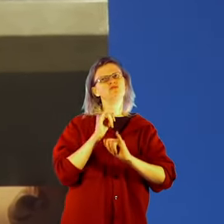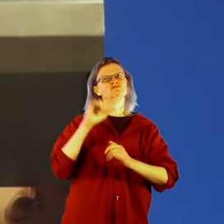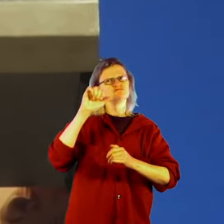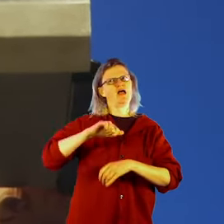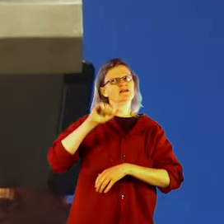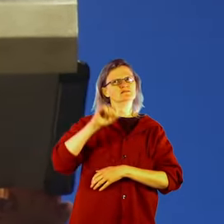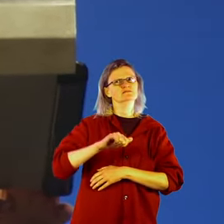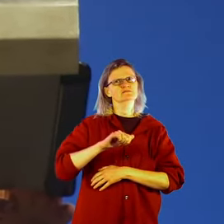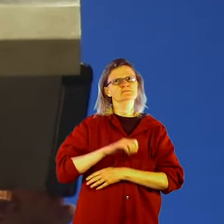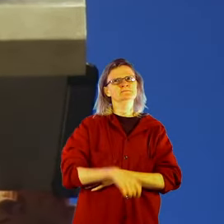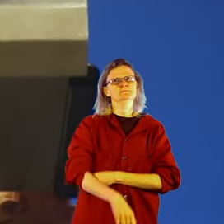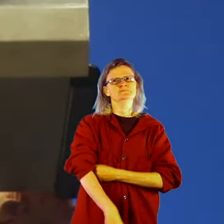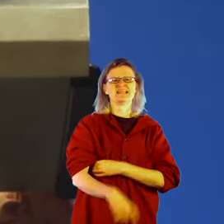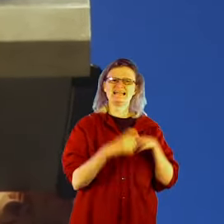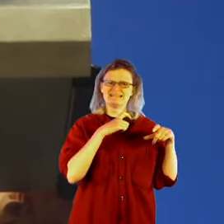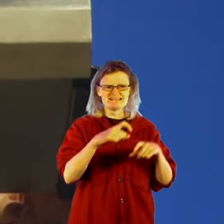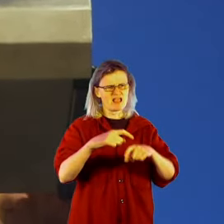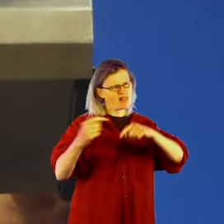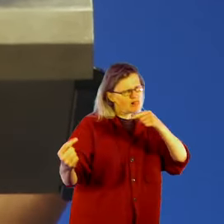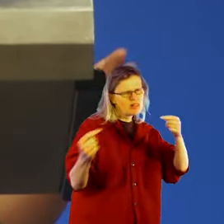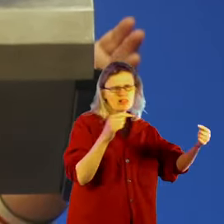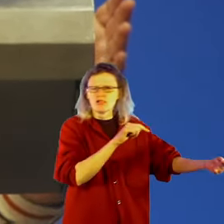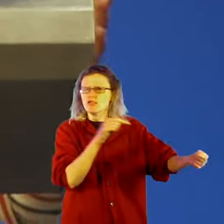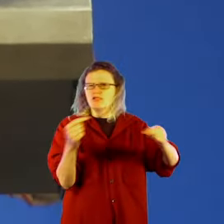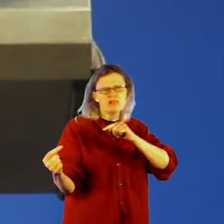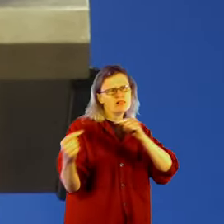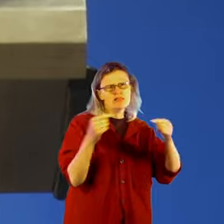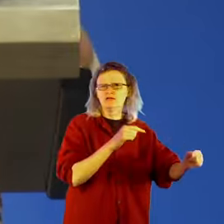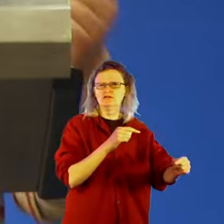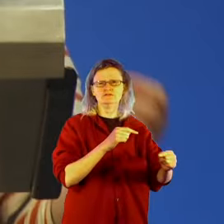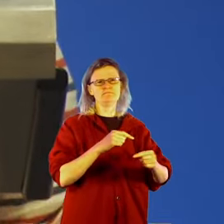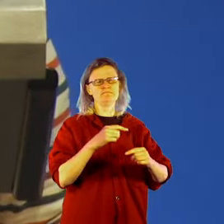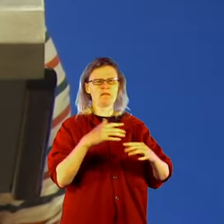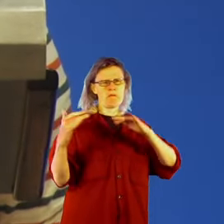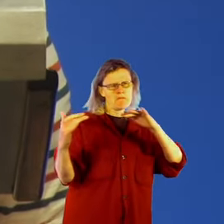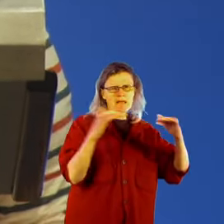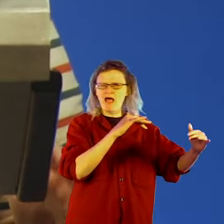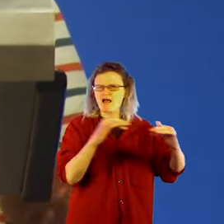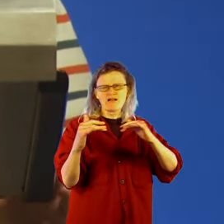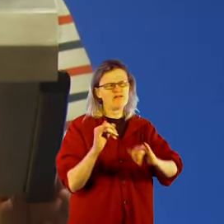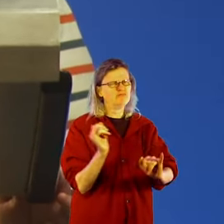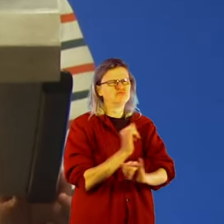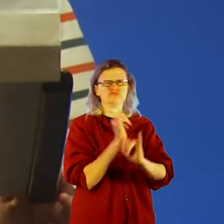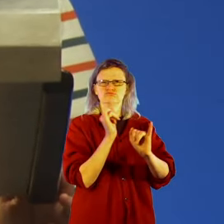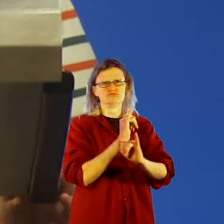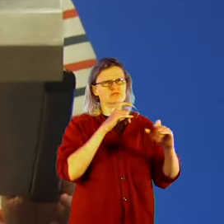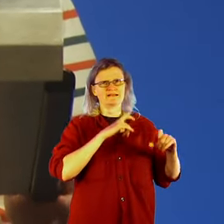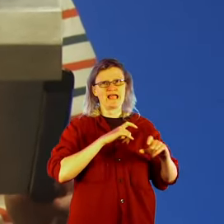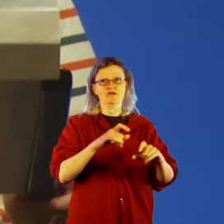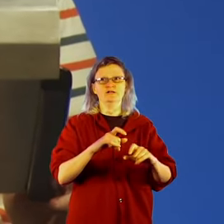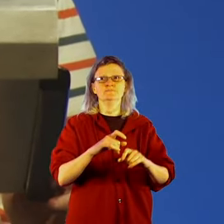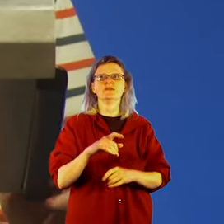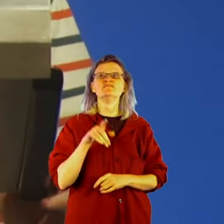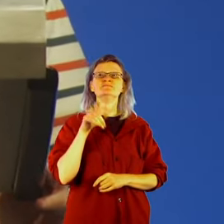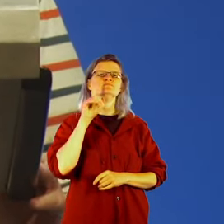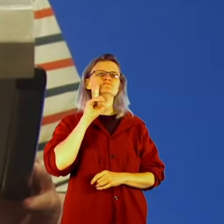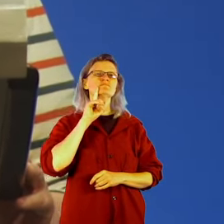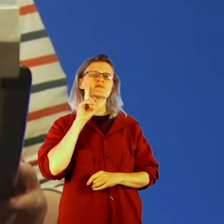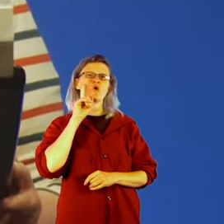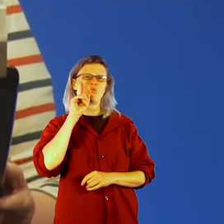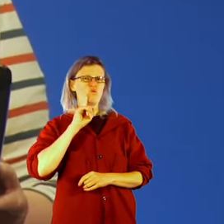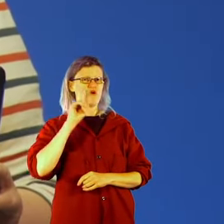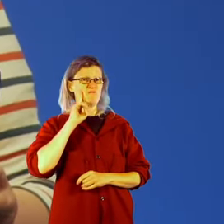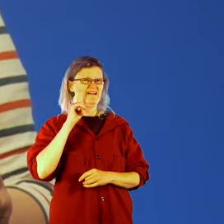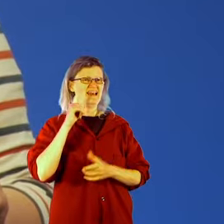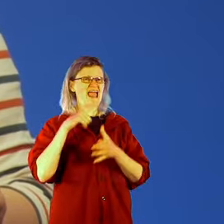Ukraine, still ongoing, still desperate. Yes. A lady in an Arab country who was put to death